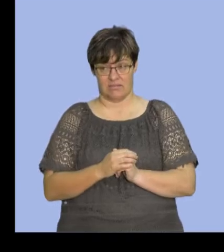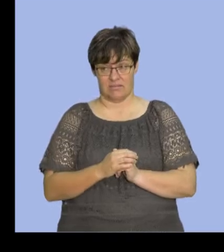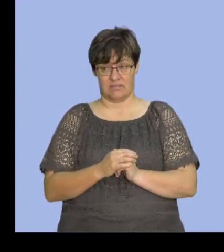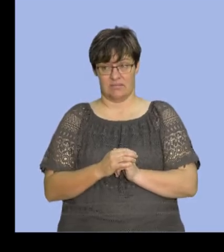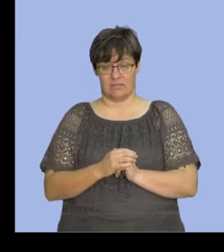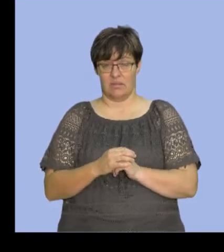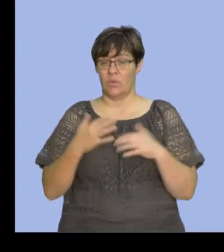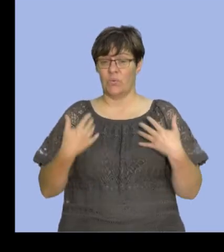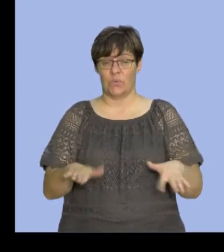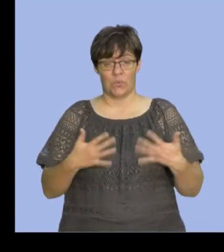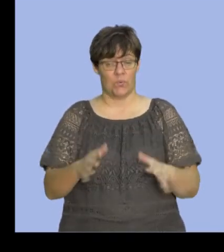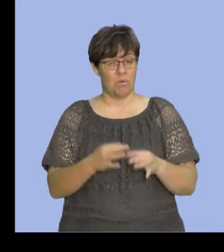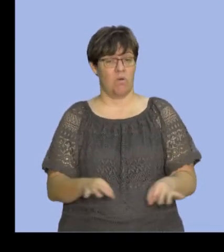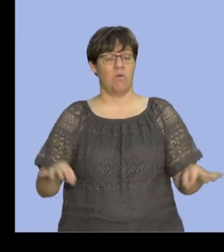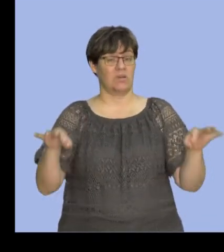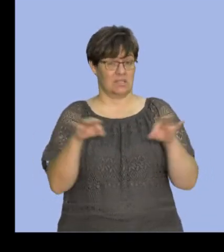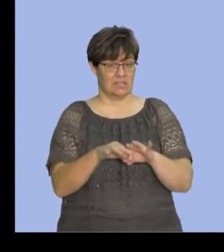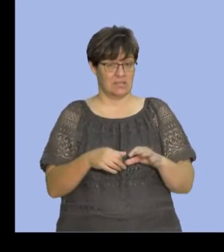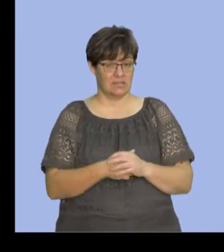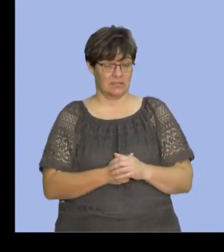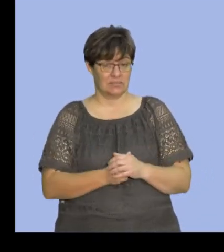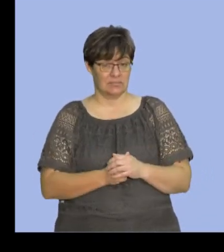That's very, very important,